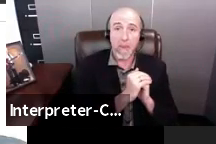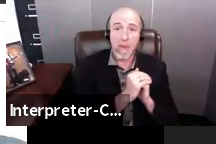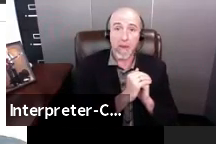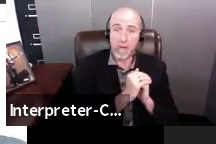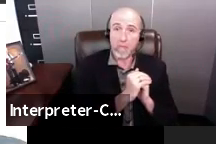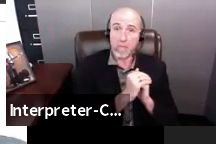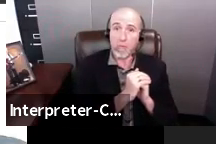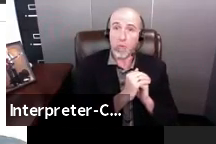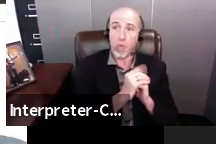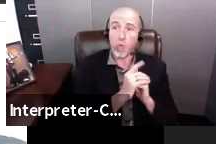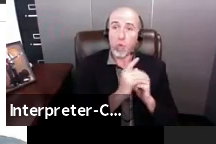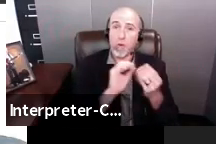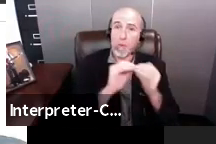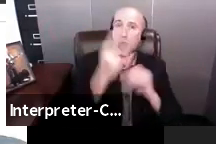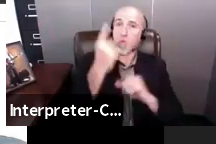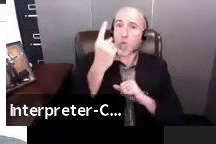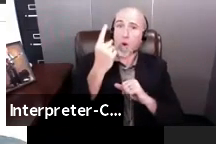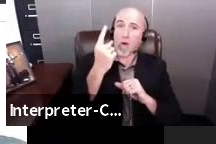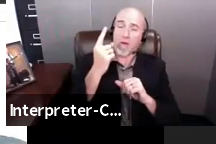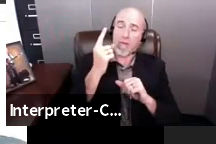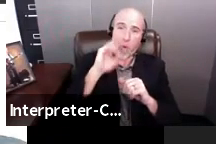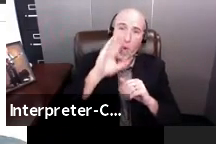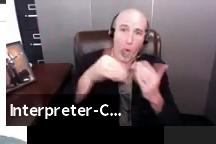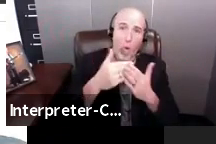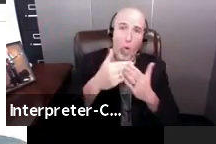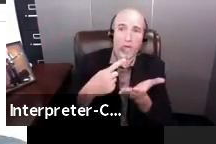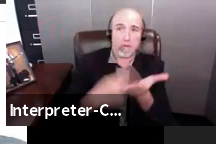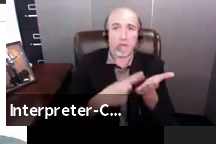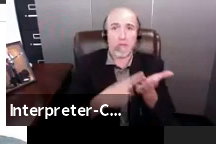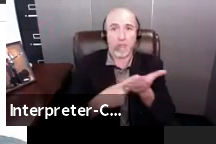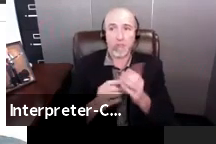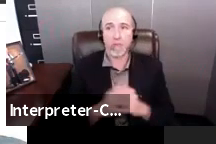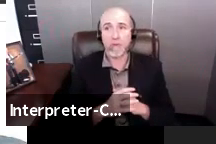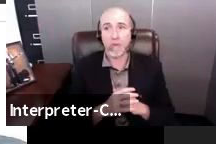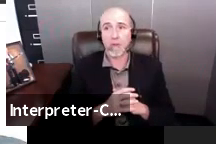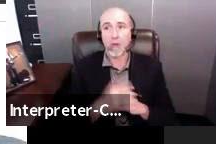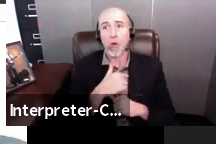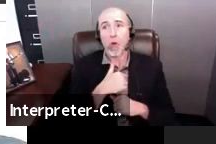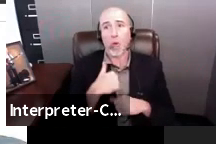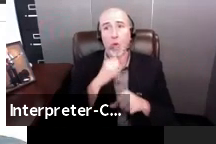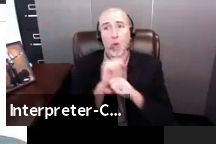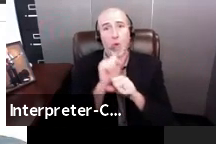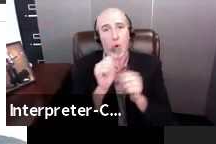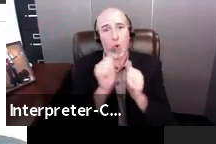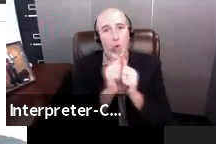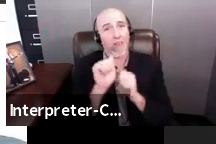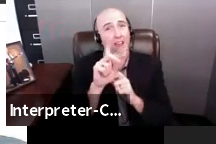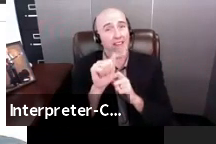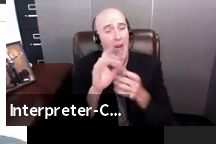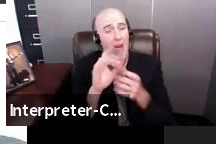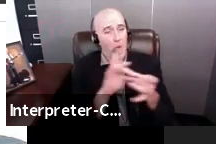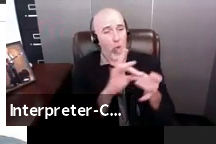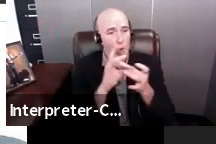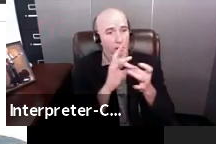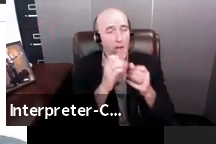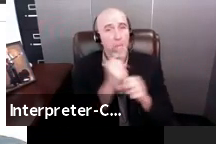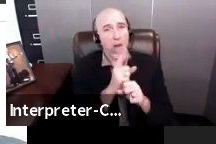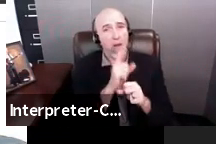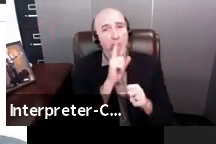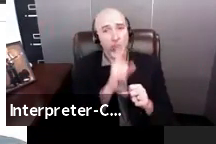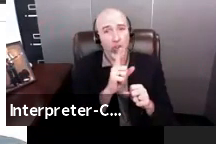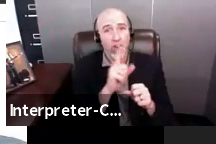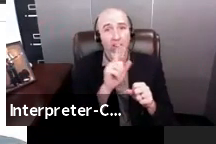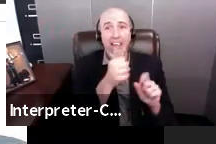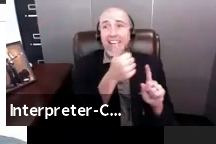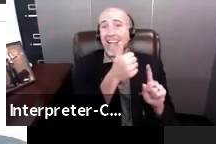were at the forefront of all discussions. We worked with our ADA coordinator to make sure that